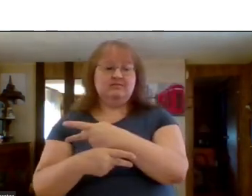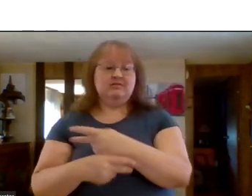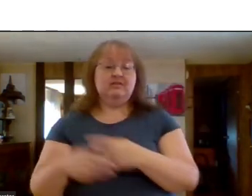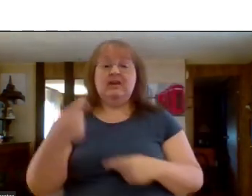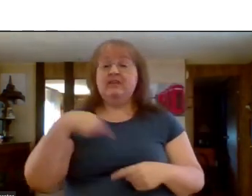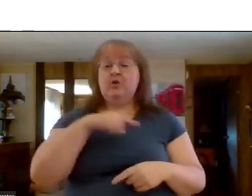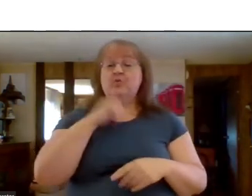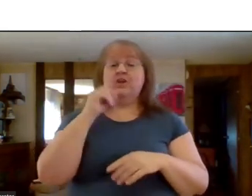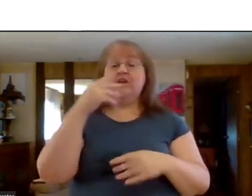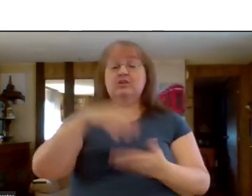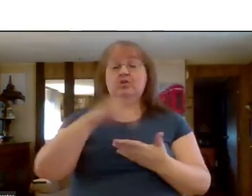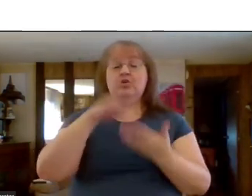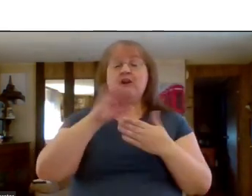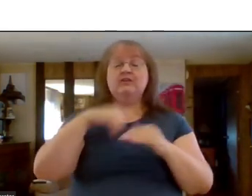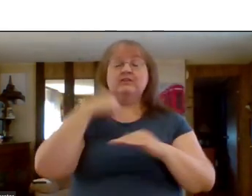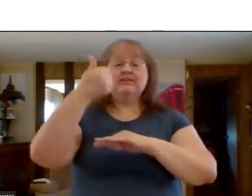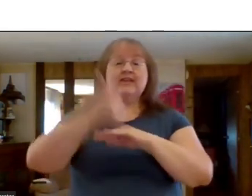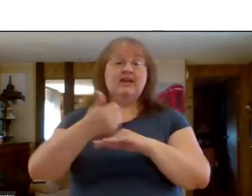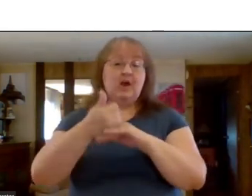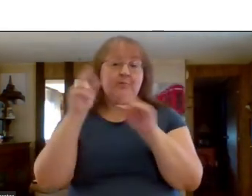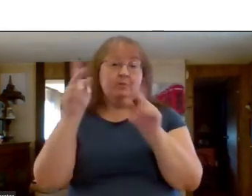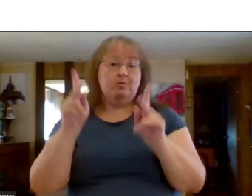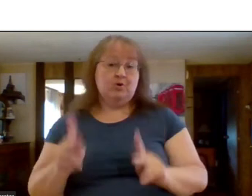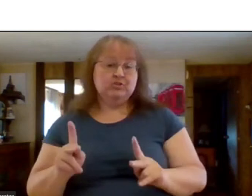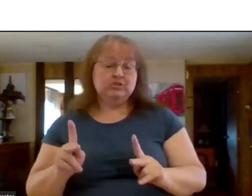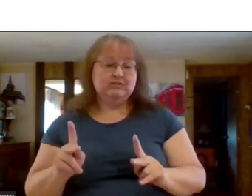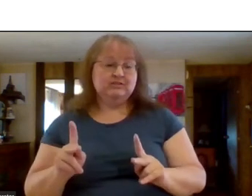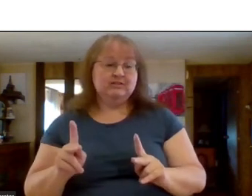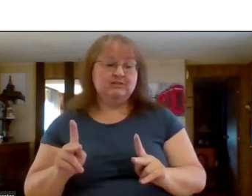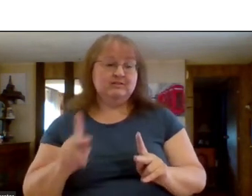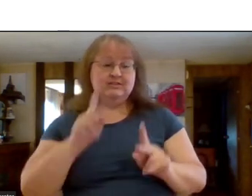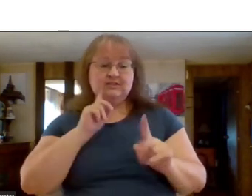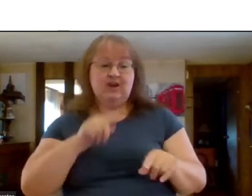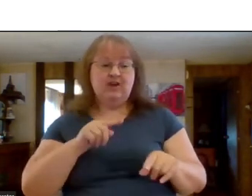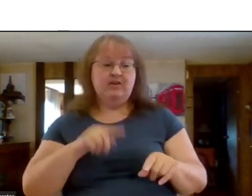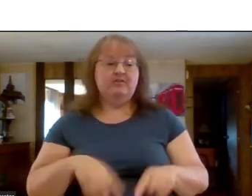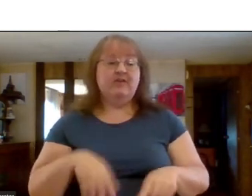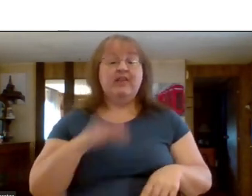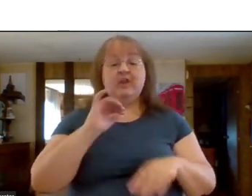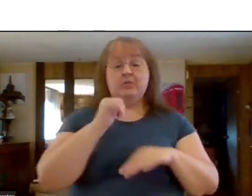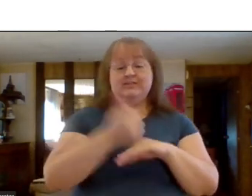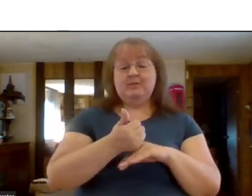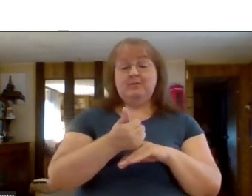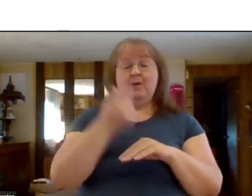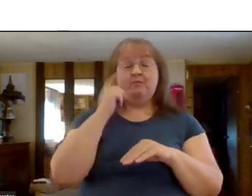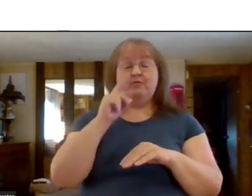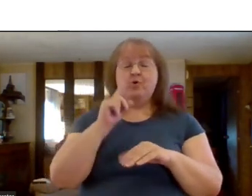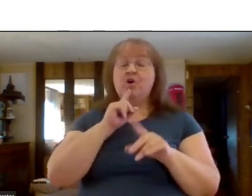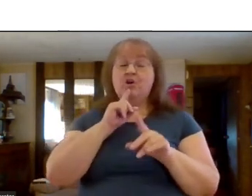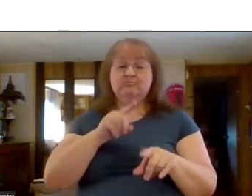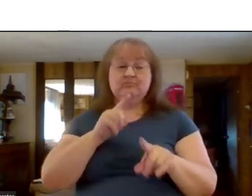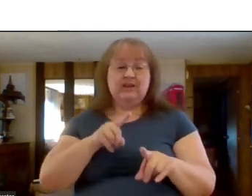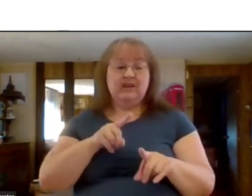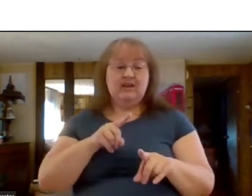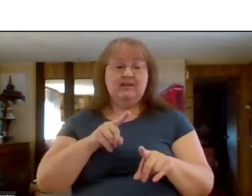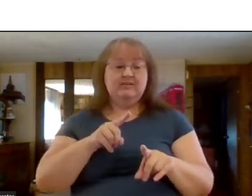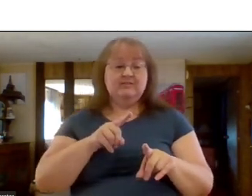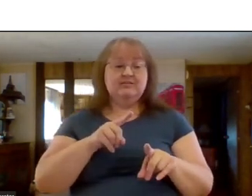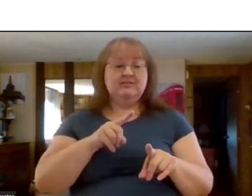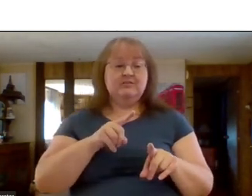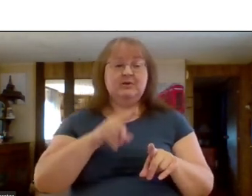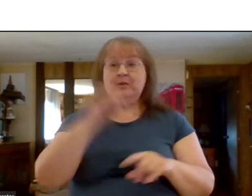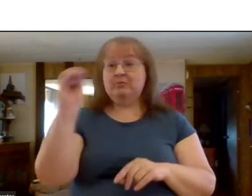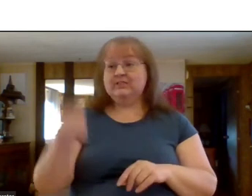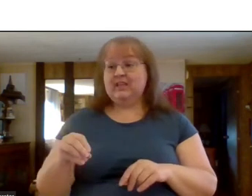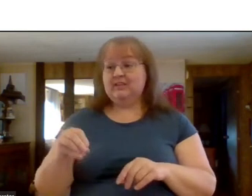butterfly method. Then we learned how to set up some proportions to solve. Then we set up proportions to solve